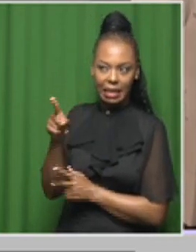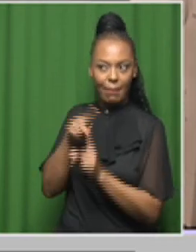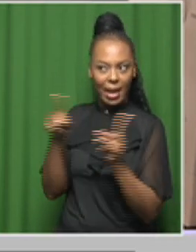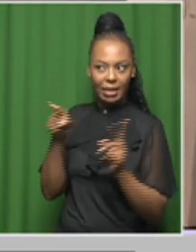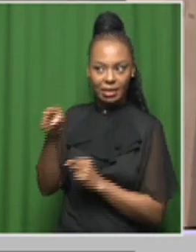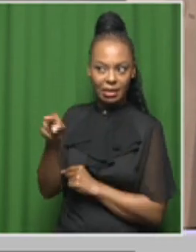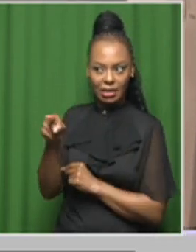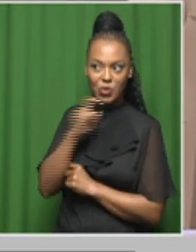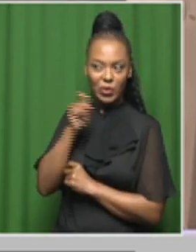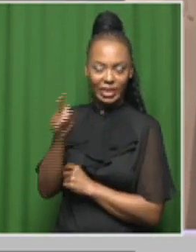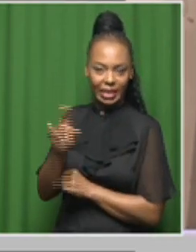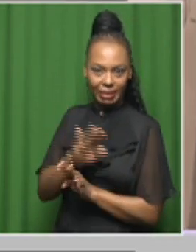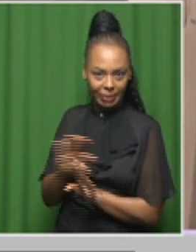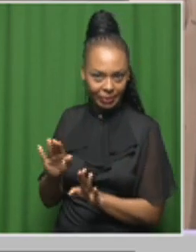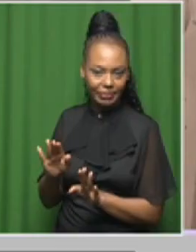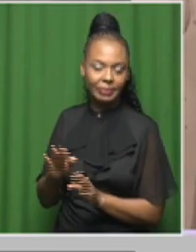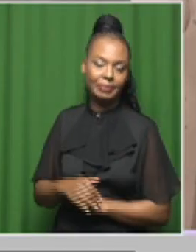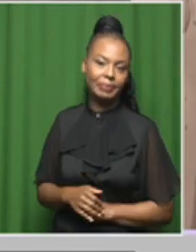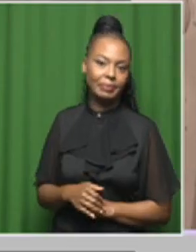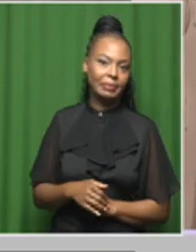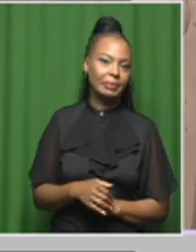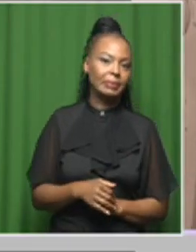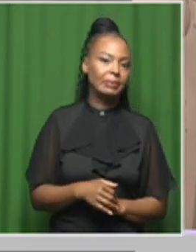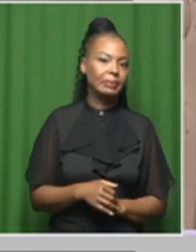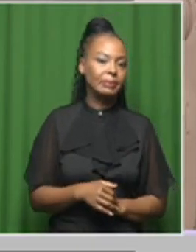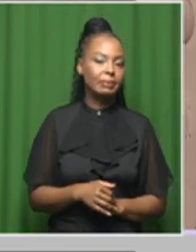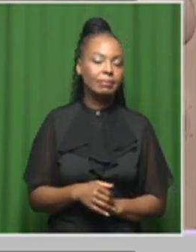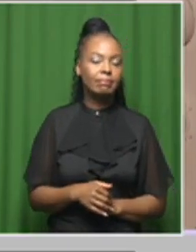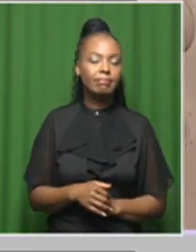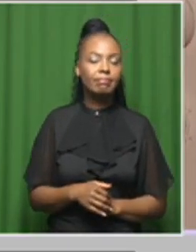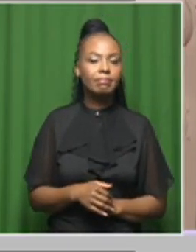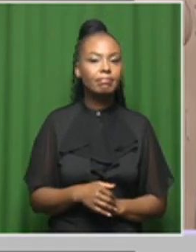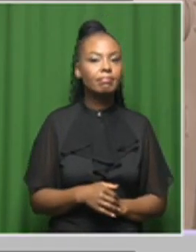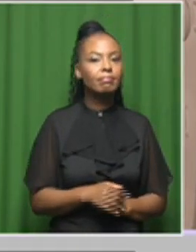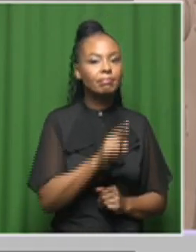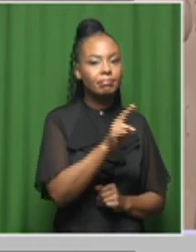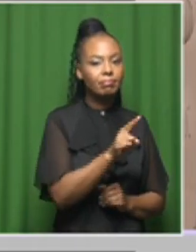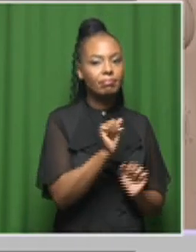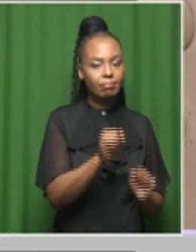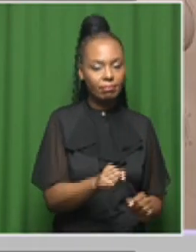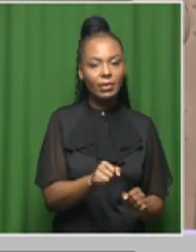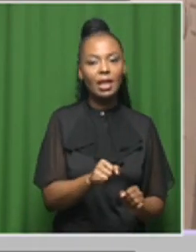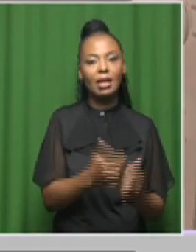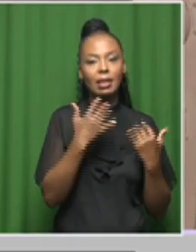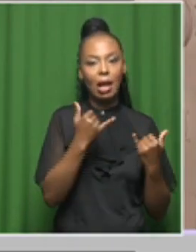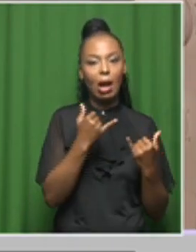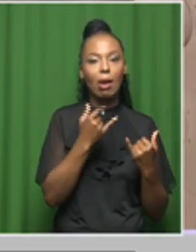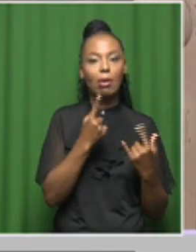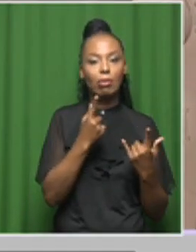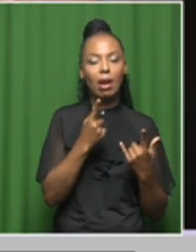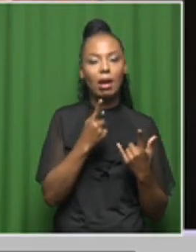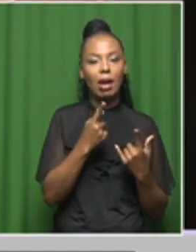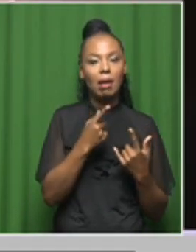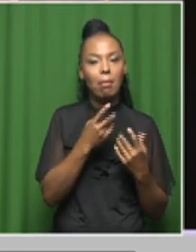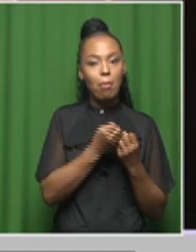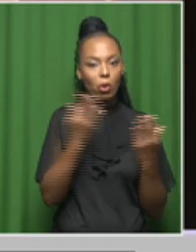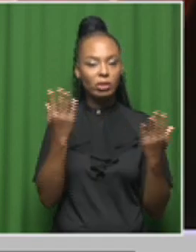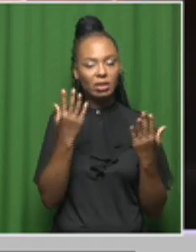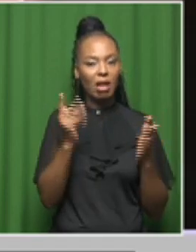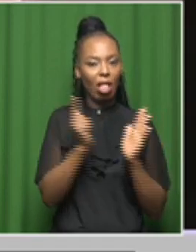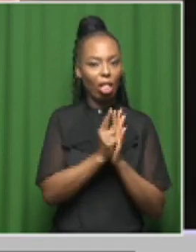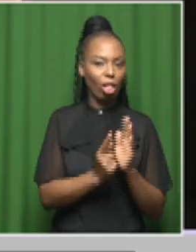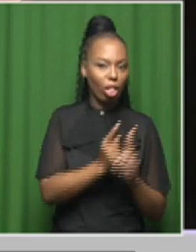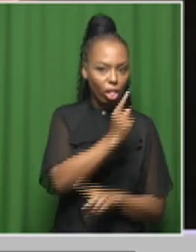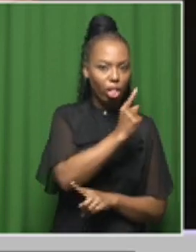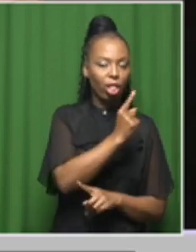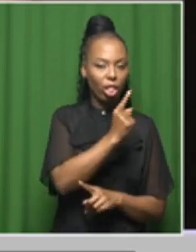as it were. So besides, obviously, this side of it, the terrorism and all these illegal things